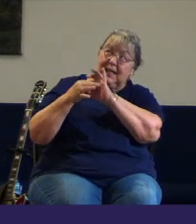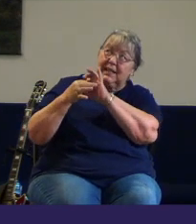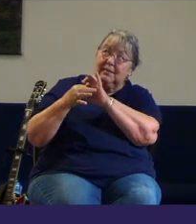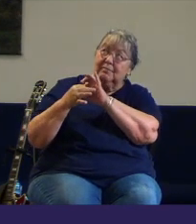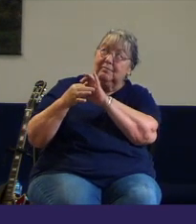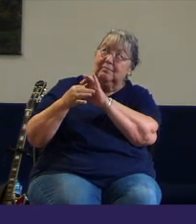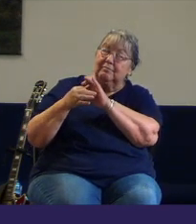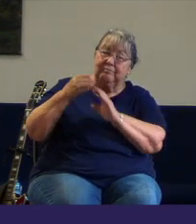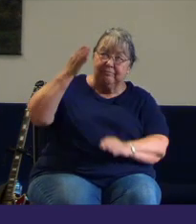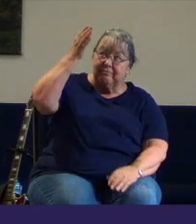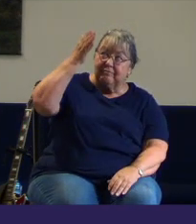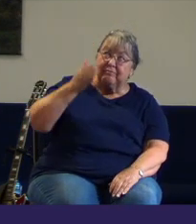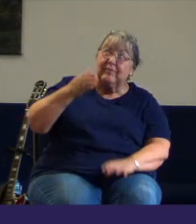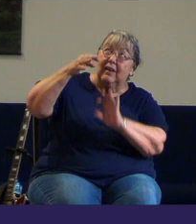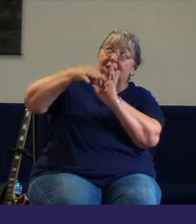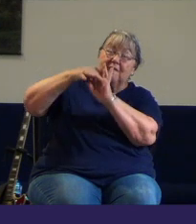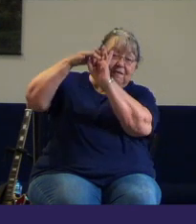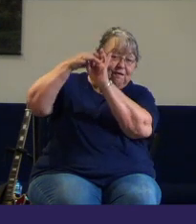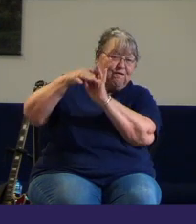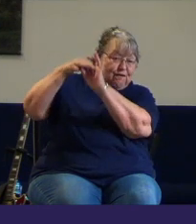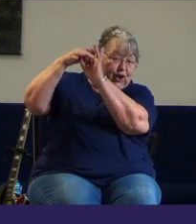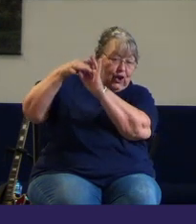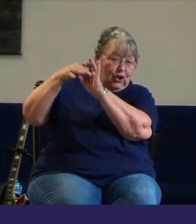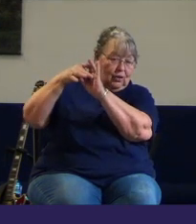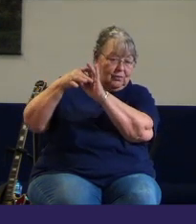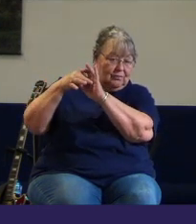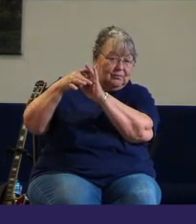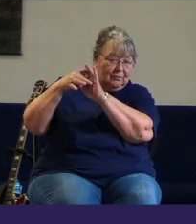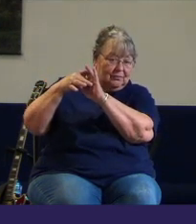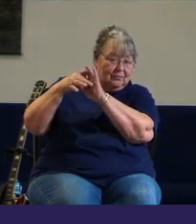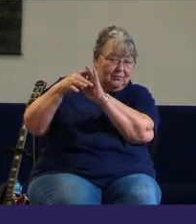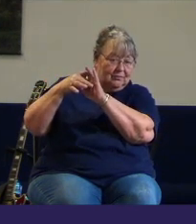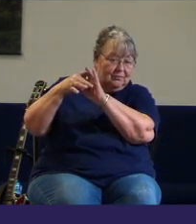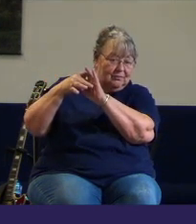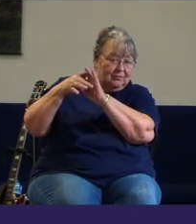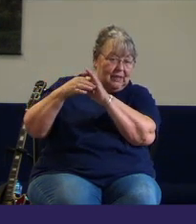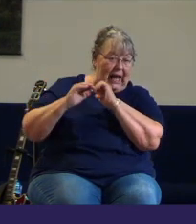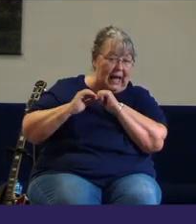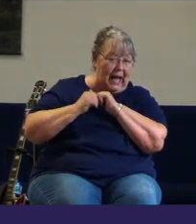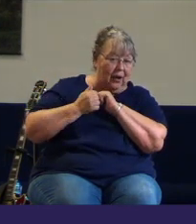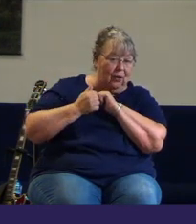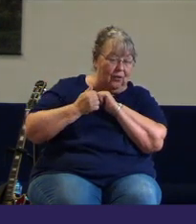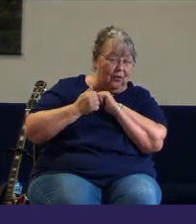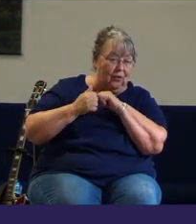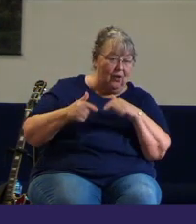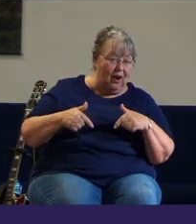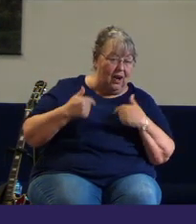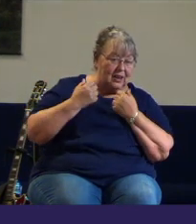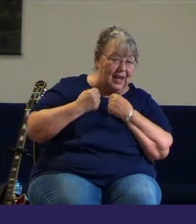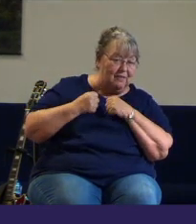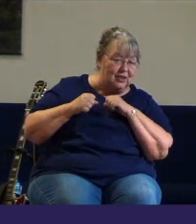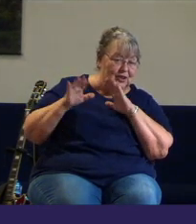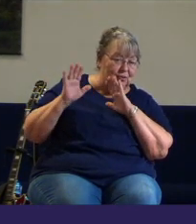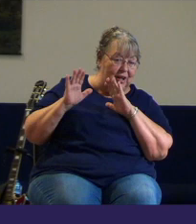with God, vertical connection with God through a life of surrender. He taught us